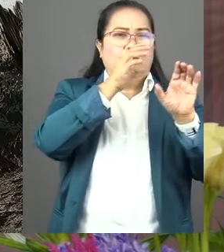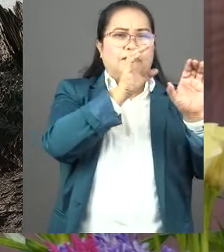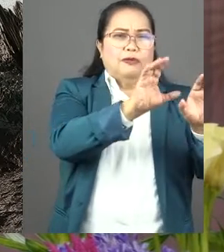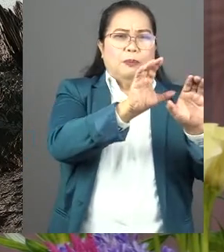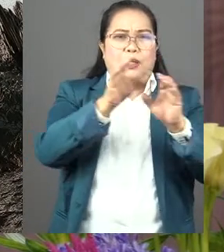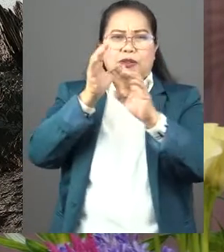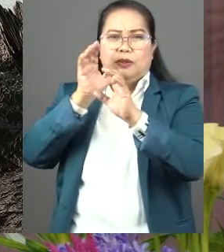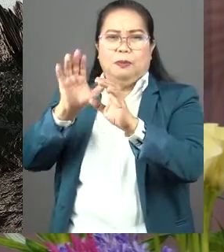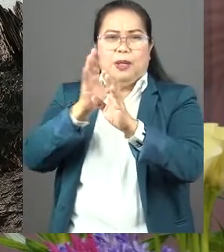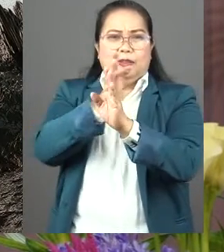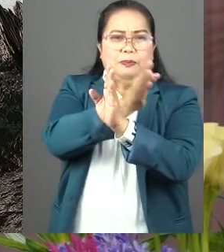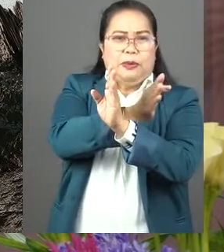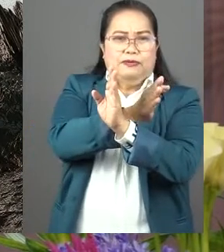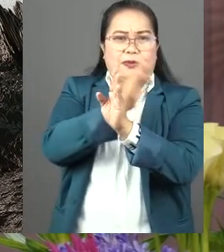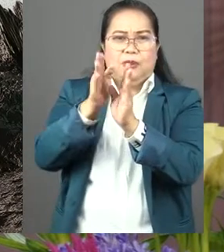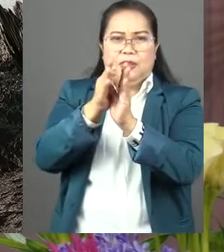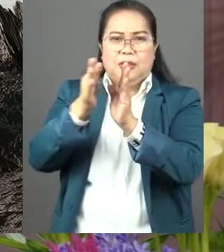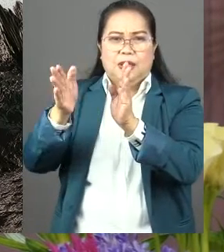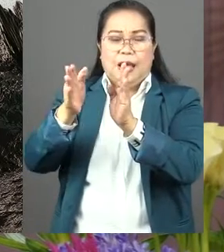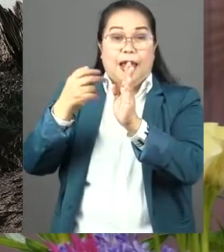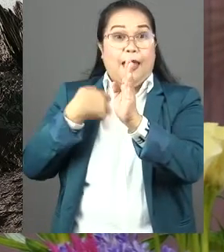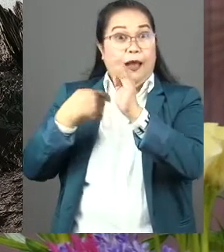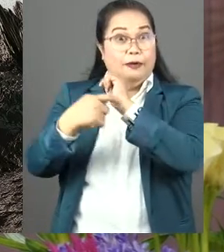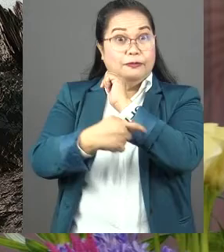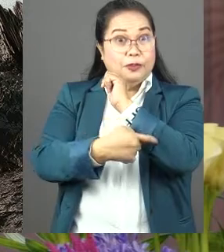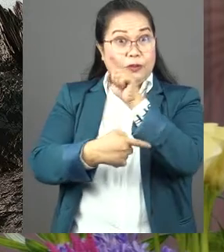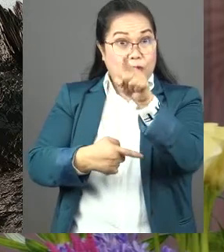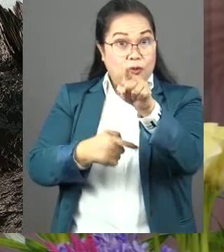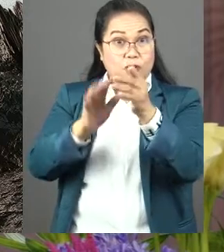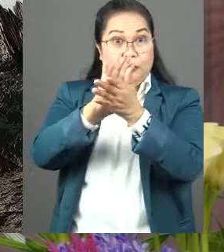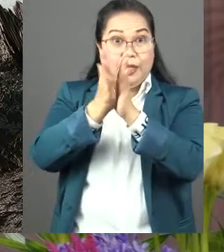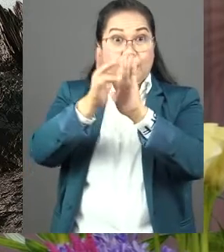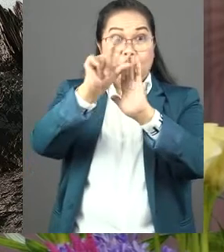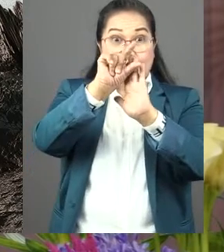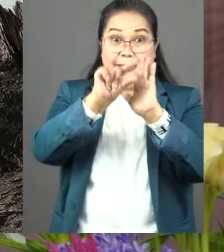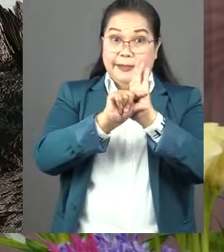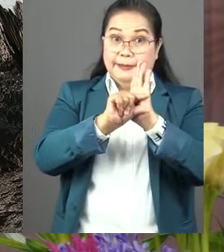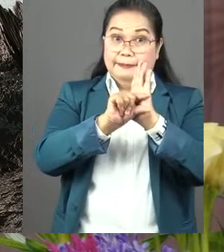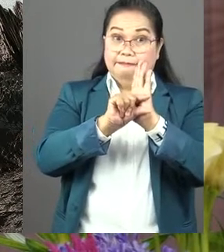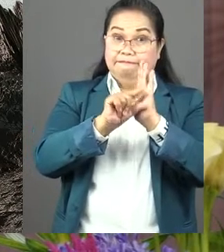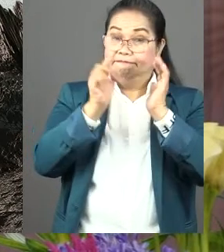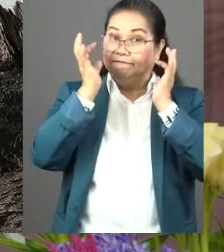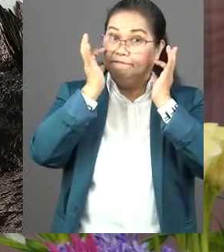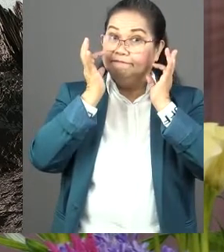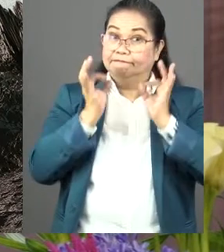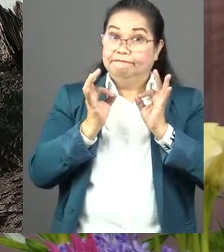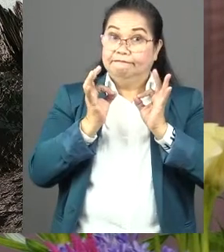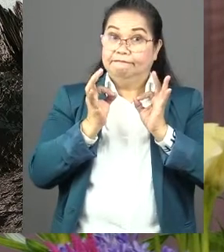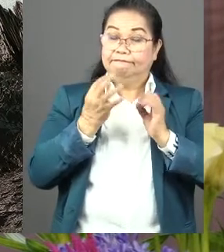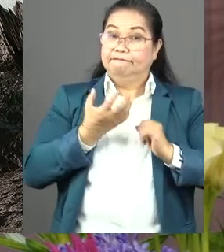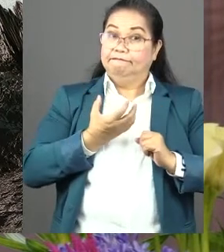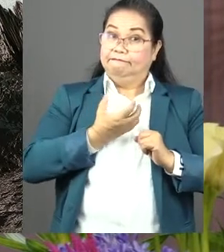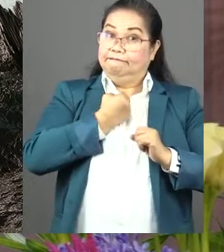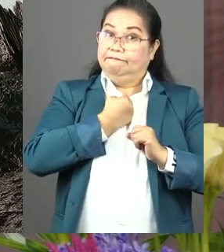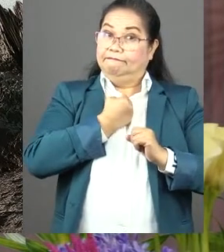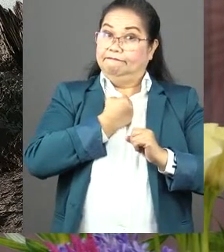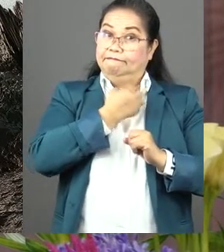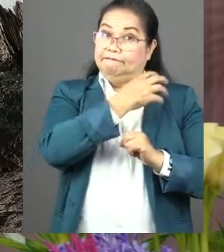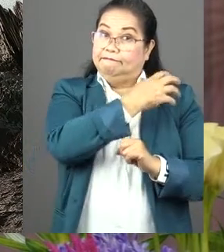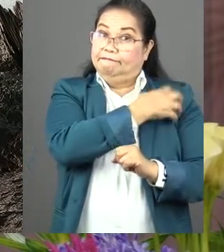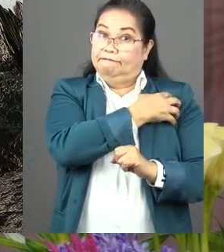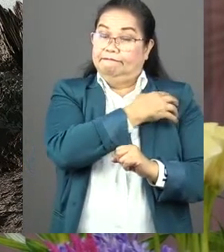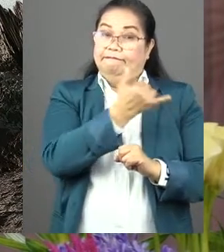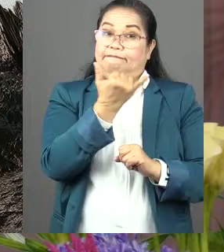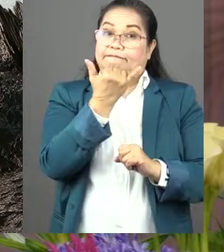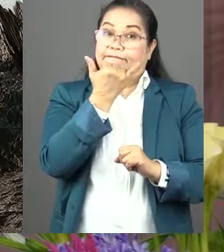after that. They are temptations for you and me to be legalistic, which is to do things in our power, driven by wrong